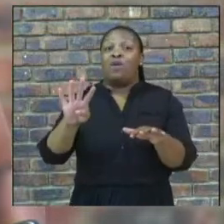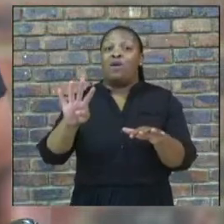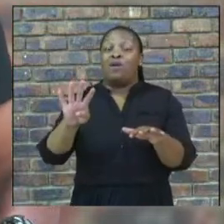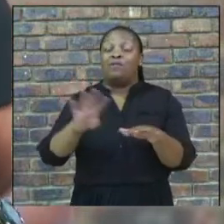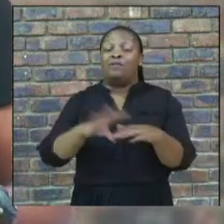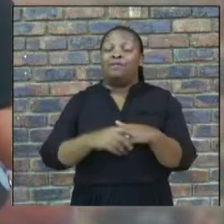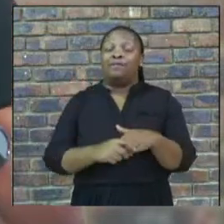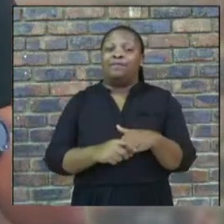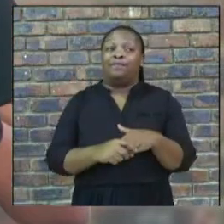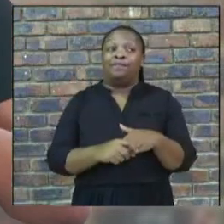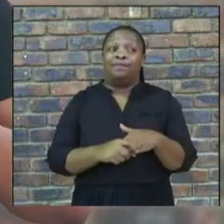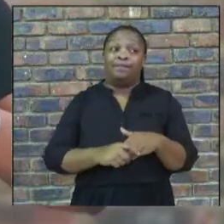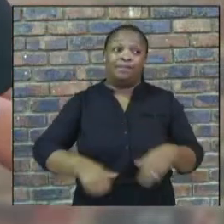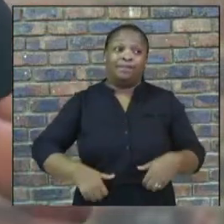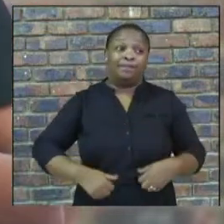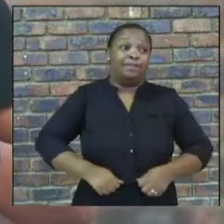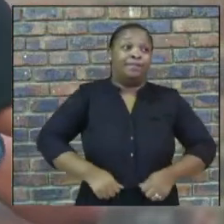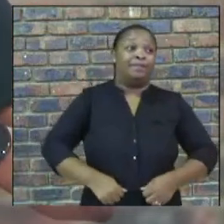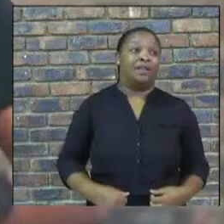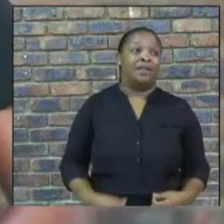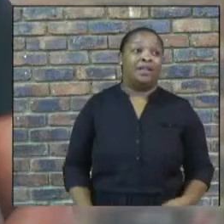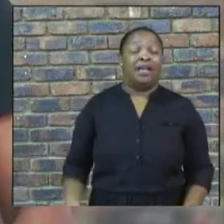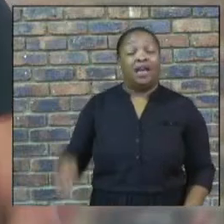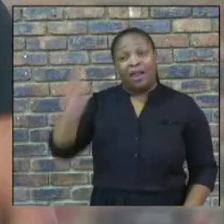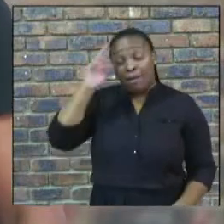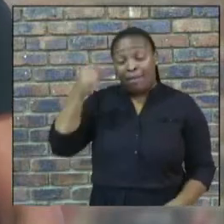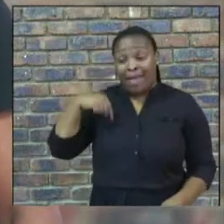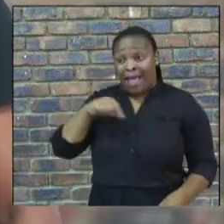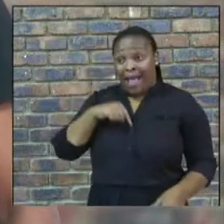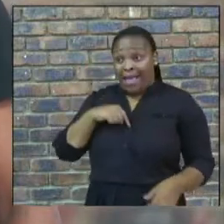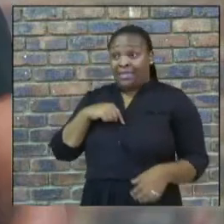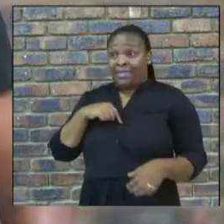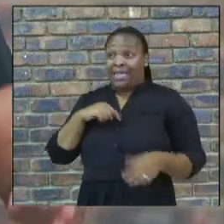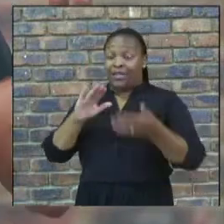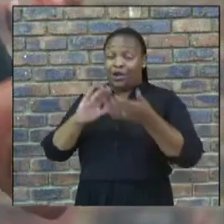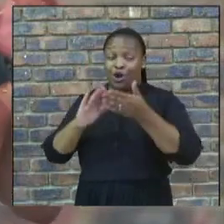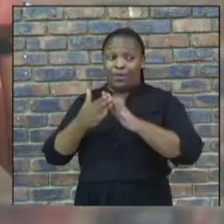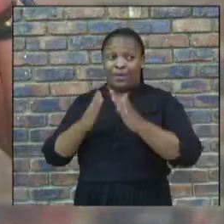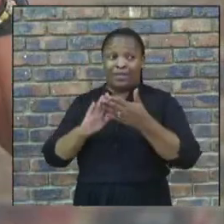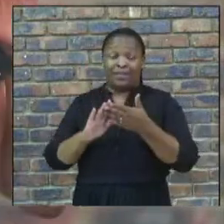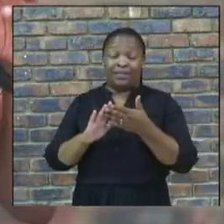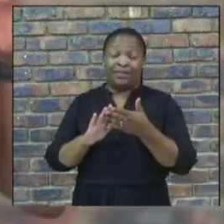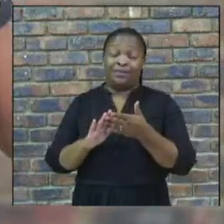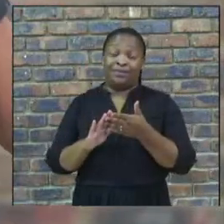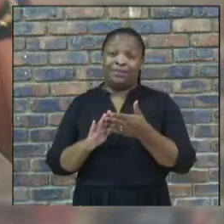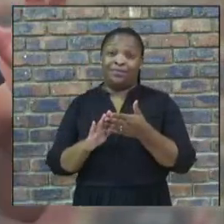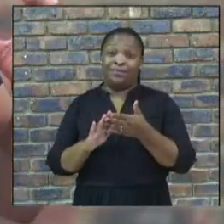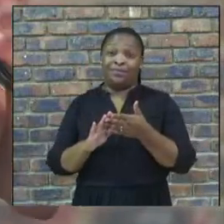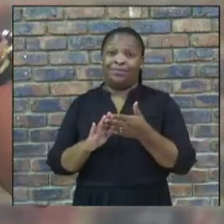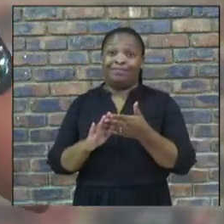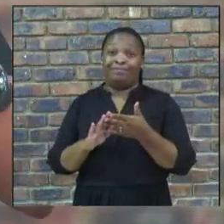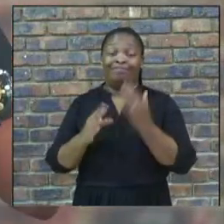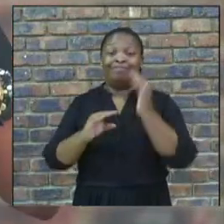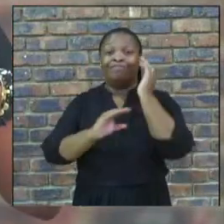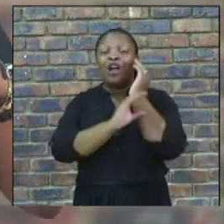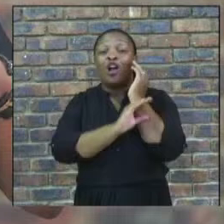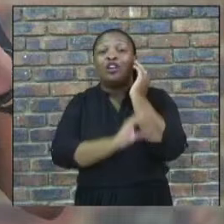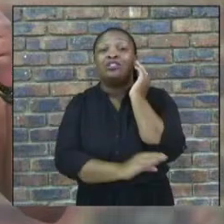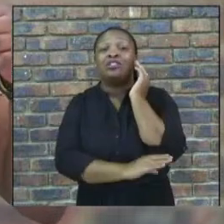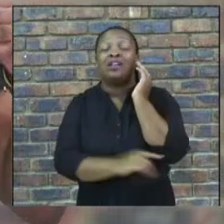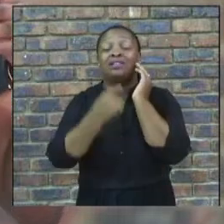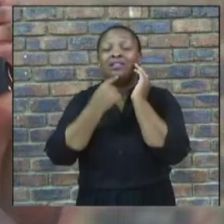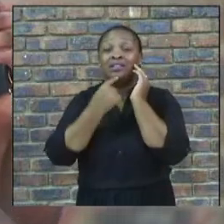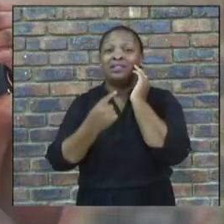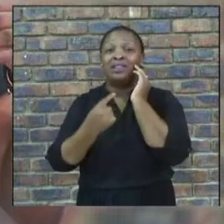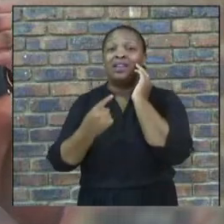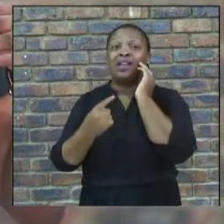Again. And again, let's chaba. Because our constitutional democracy says